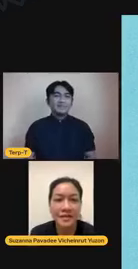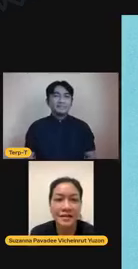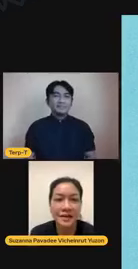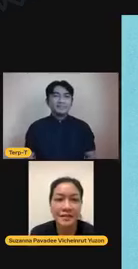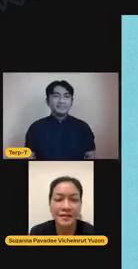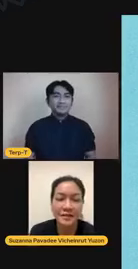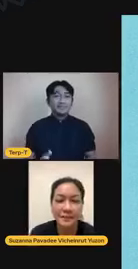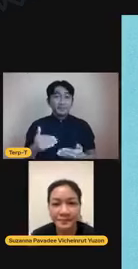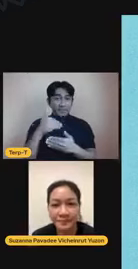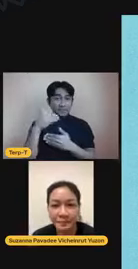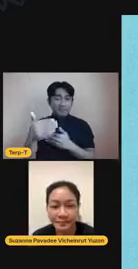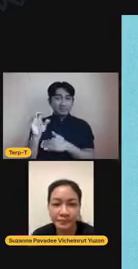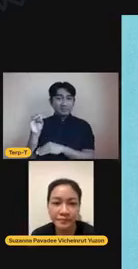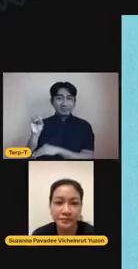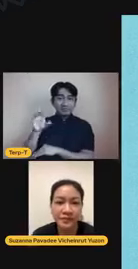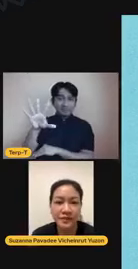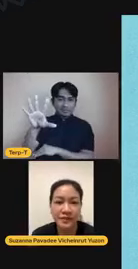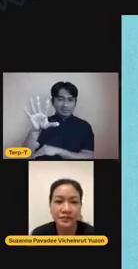The next slide, please.